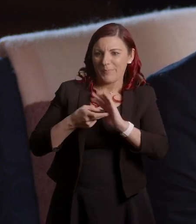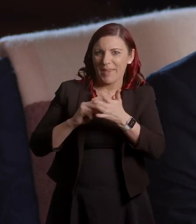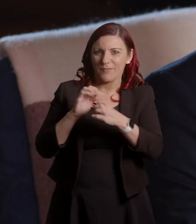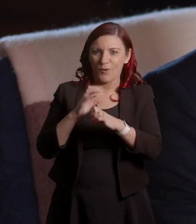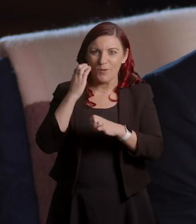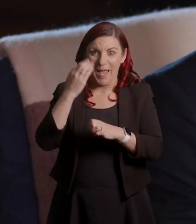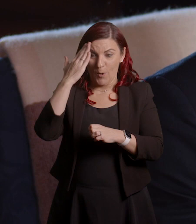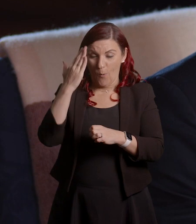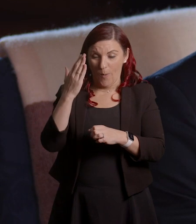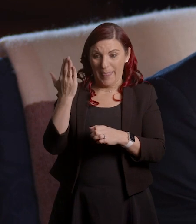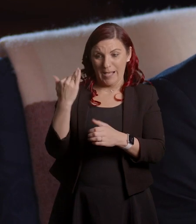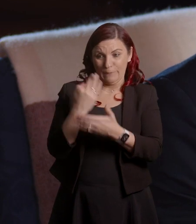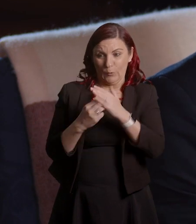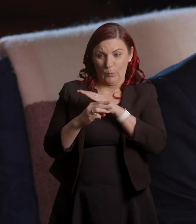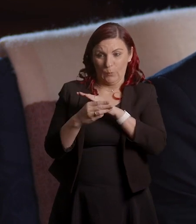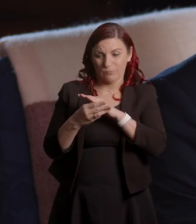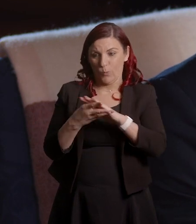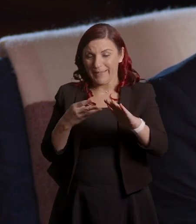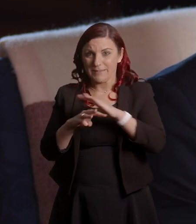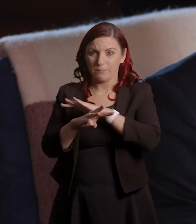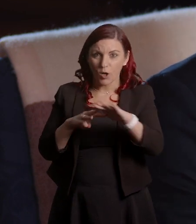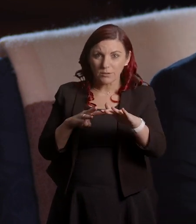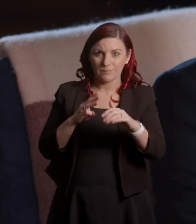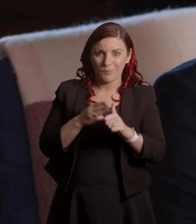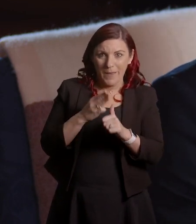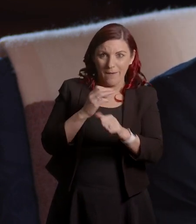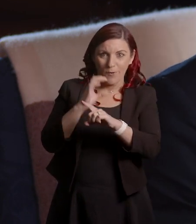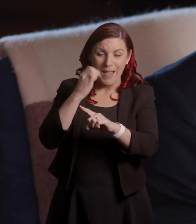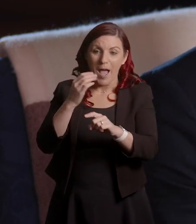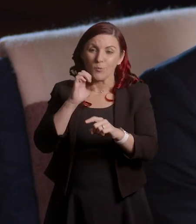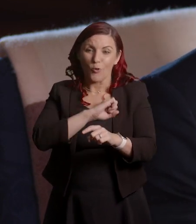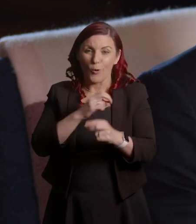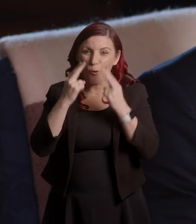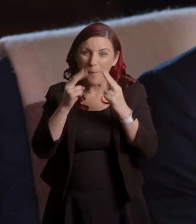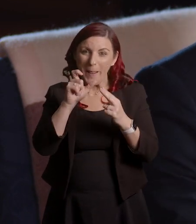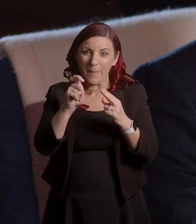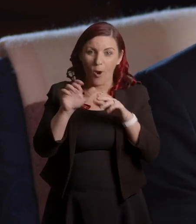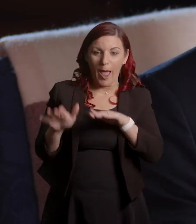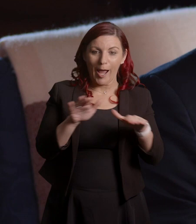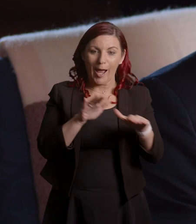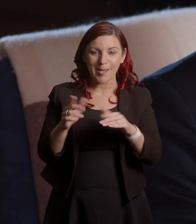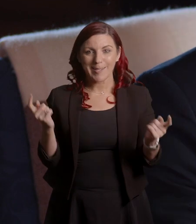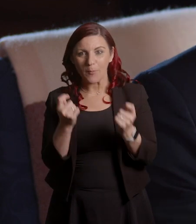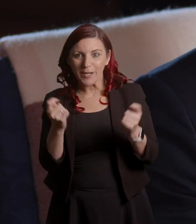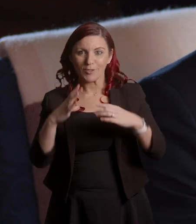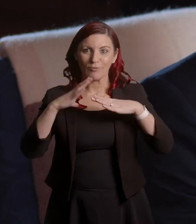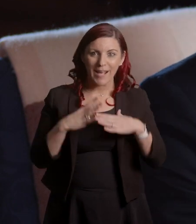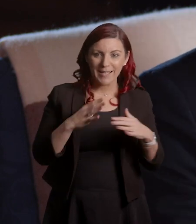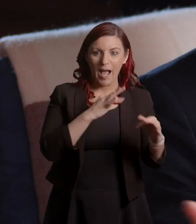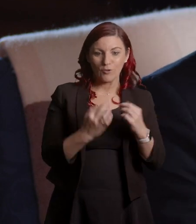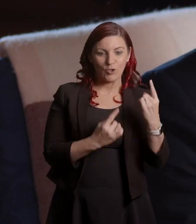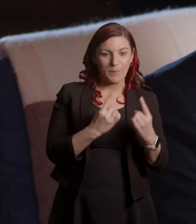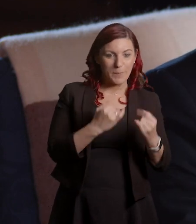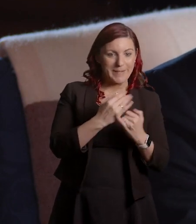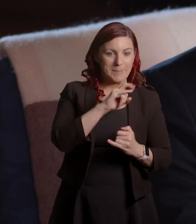plan? It's been a pretty hectic last few weeks and months in terms of the lead into Christmas. Normally you might be a bit more in celebratory mode or relaxing mode